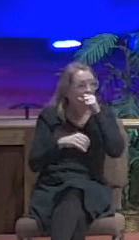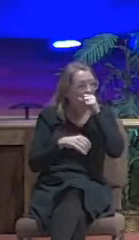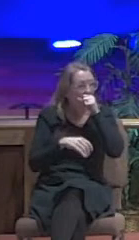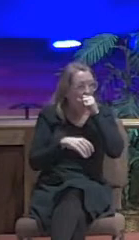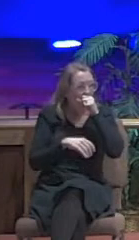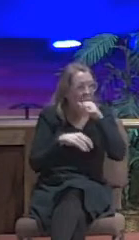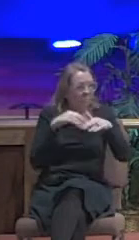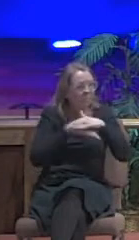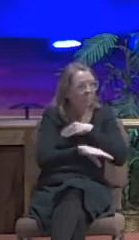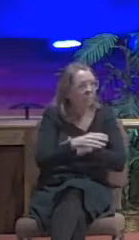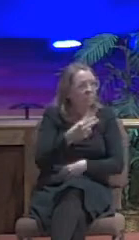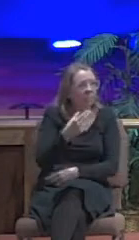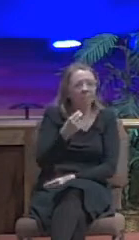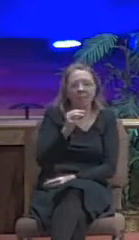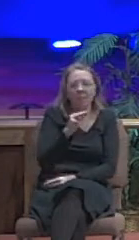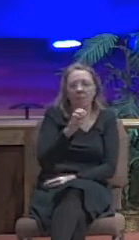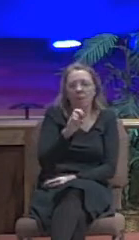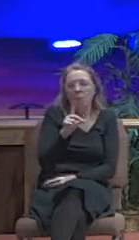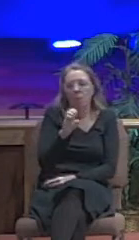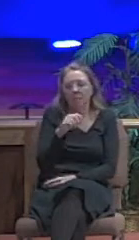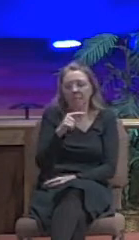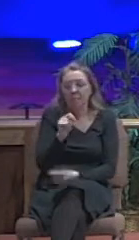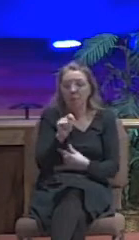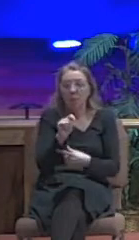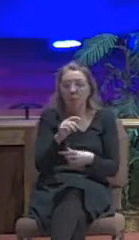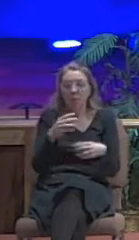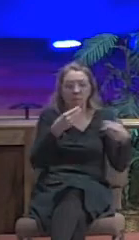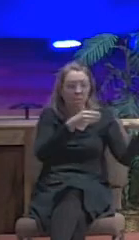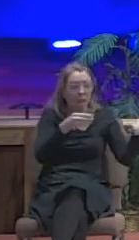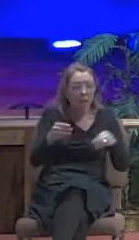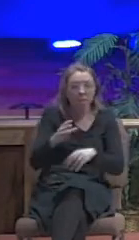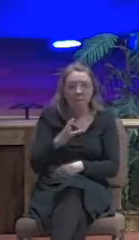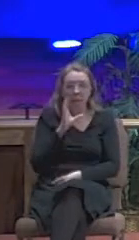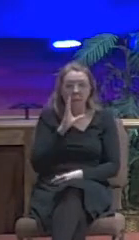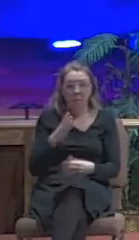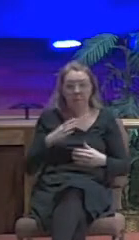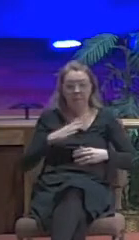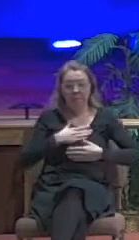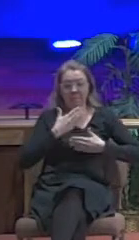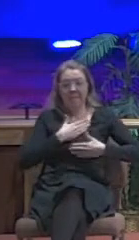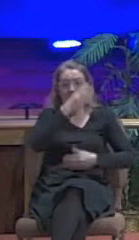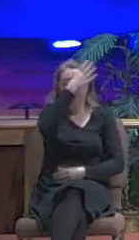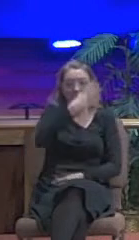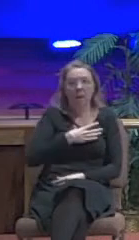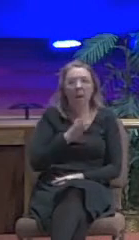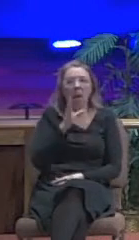the happy man. I'm sure I can find something on the shelf that has my name on it.